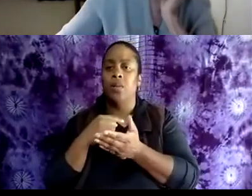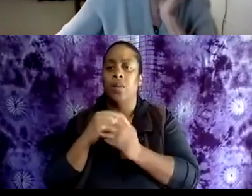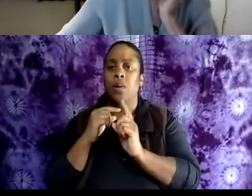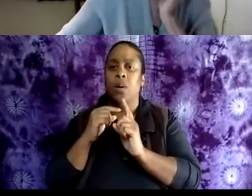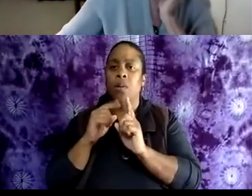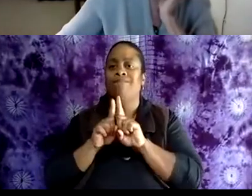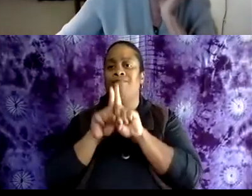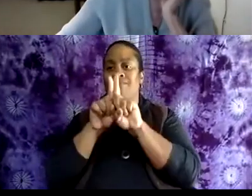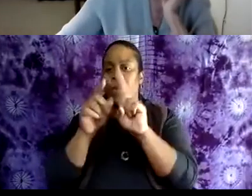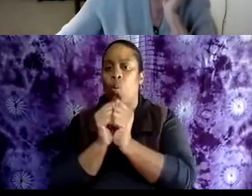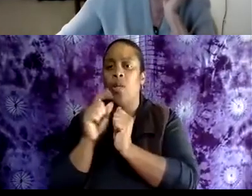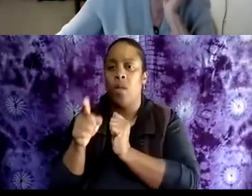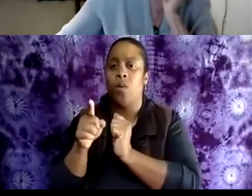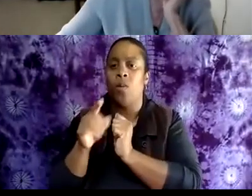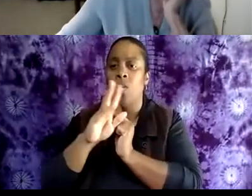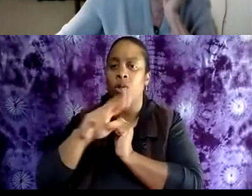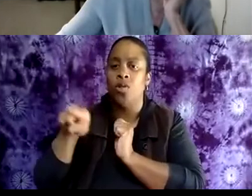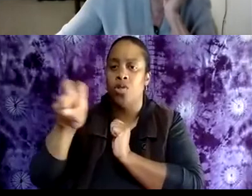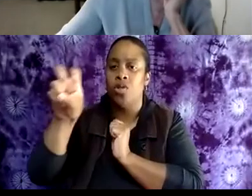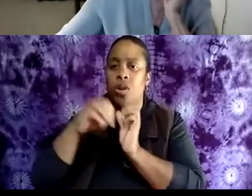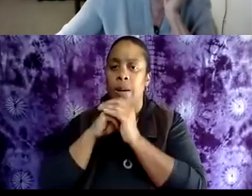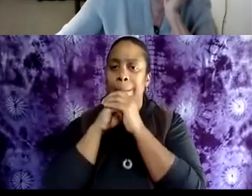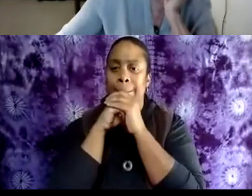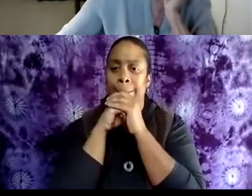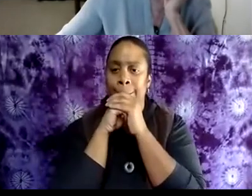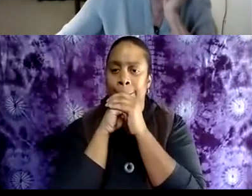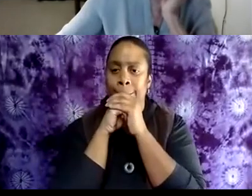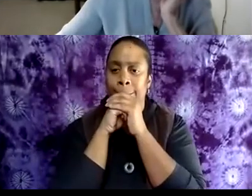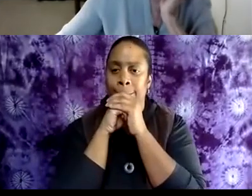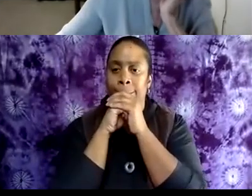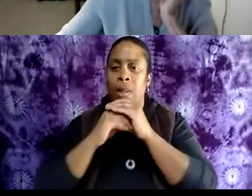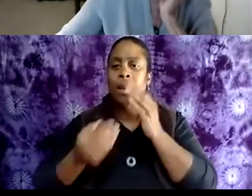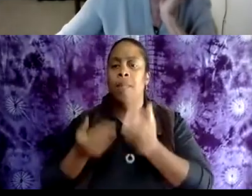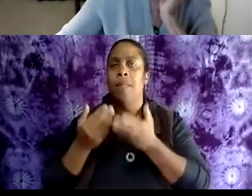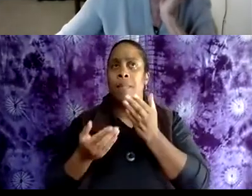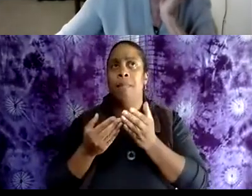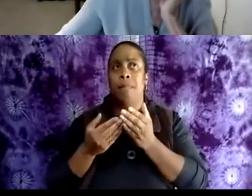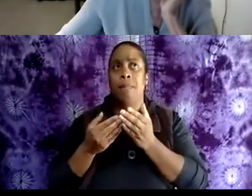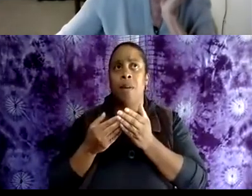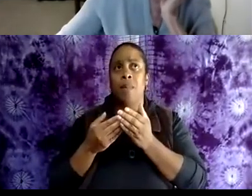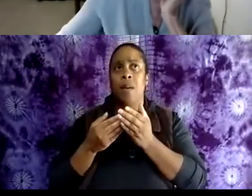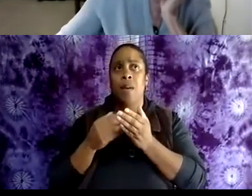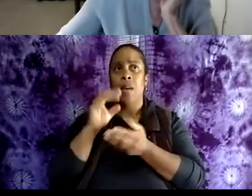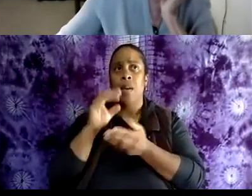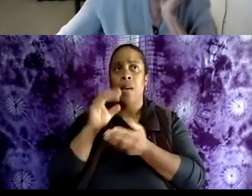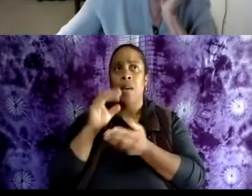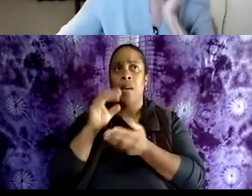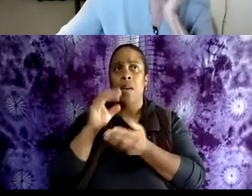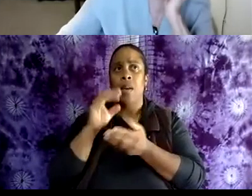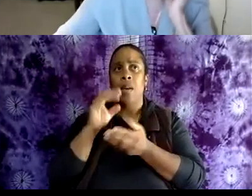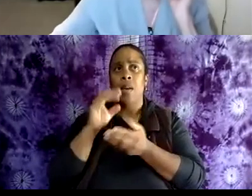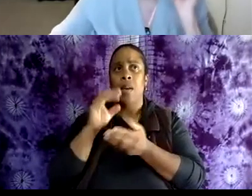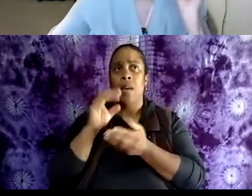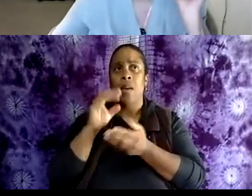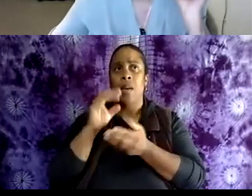you're finding the help that you need today. Maybe it is very Catholic, but I guess